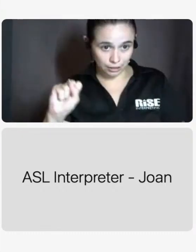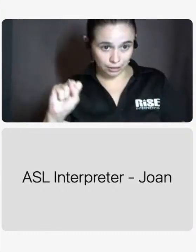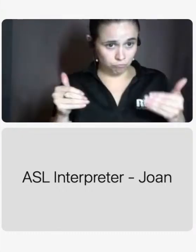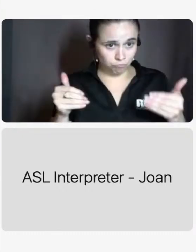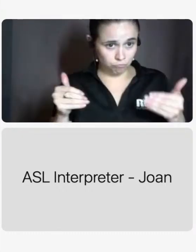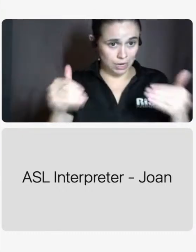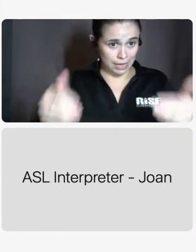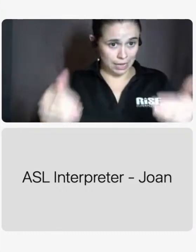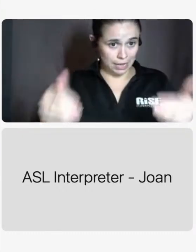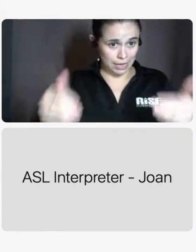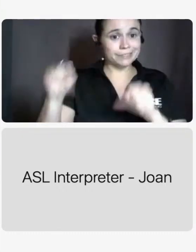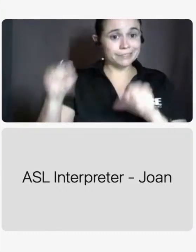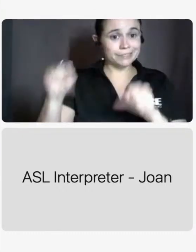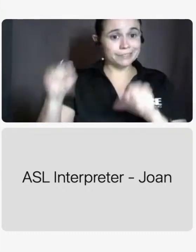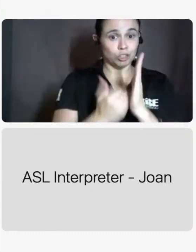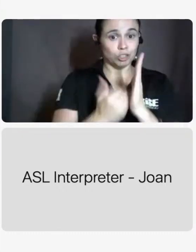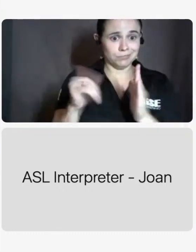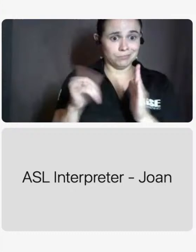please.